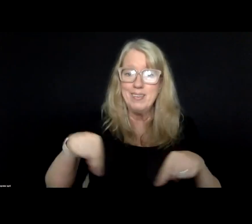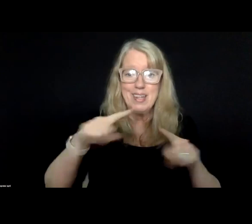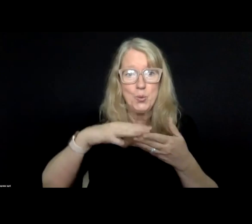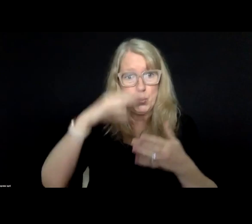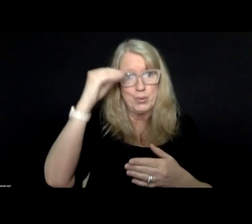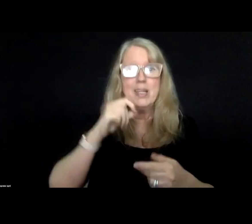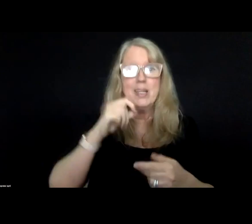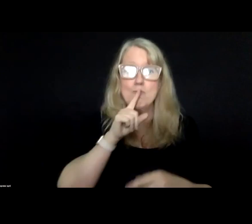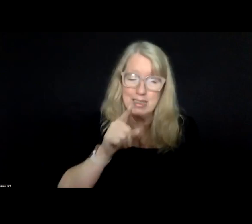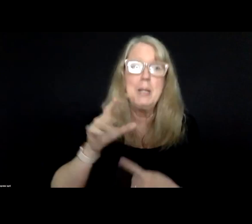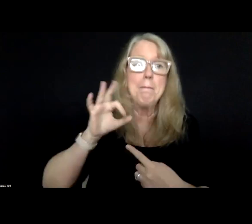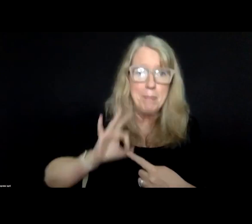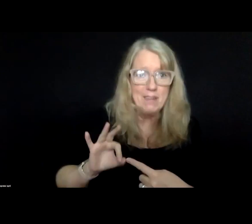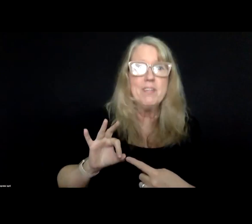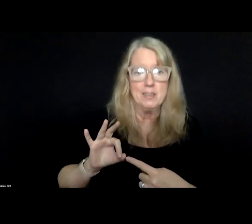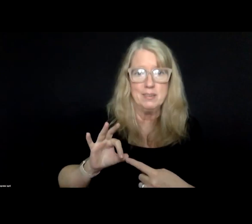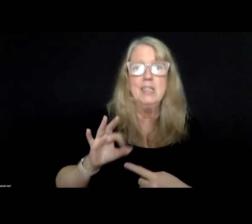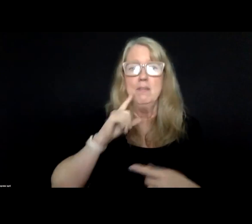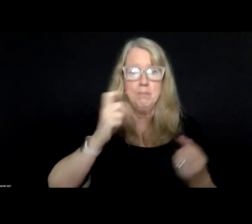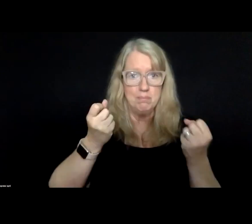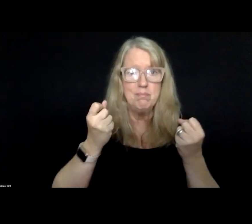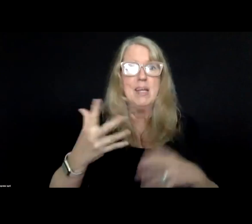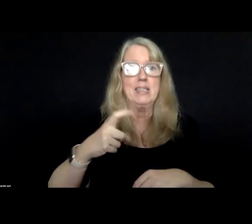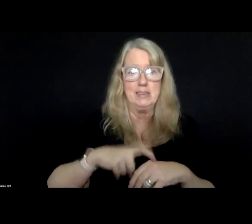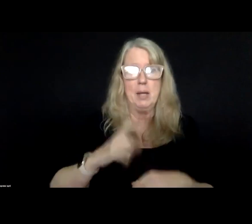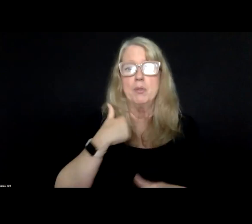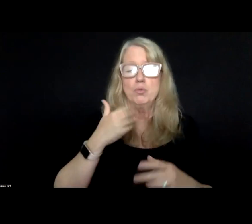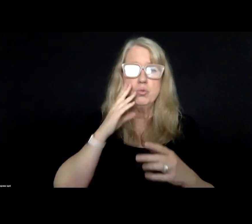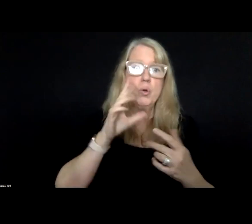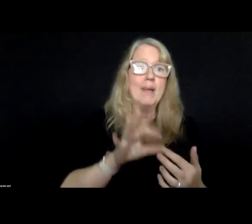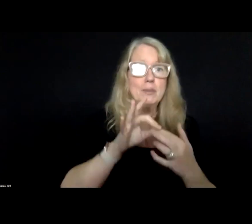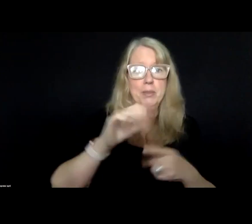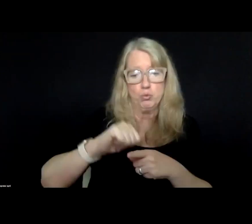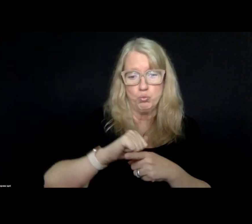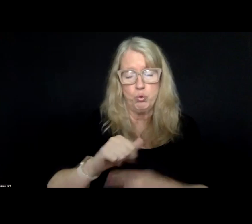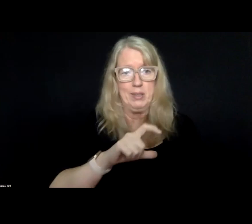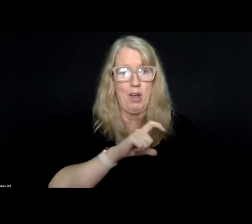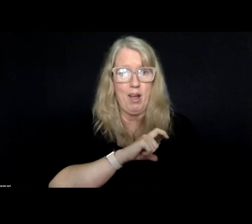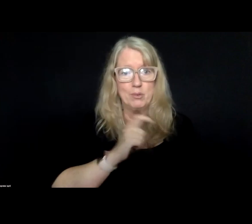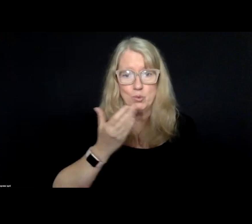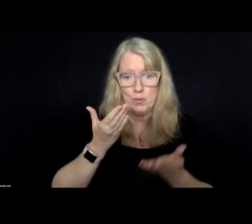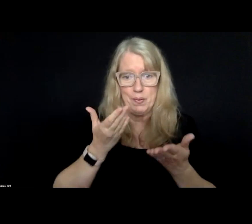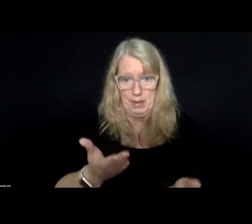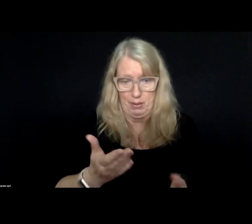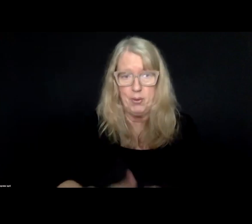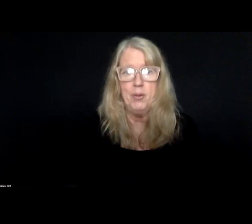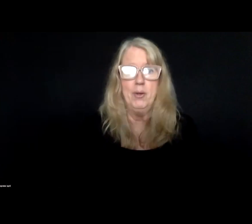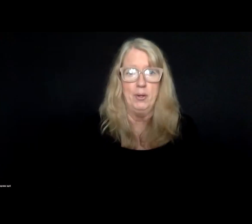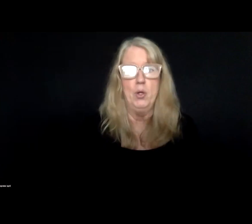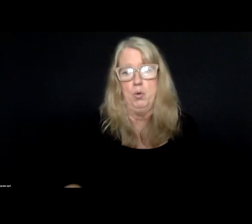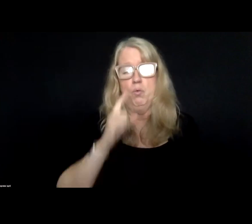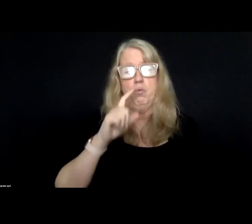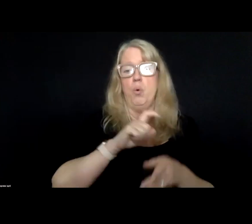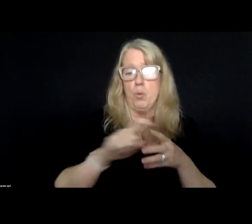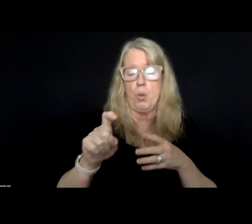is a benefit many a times to have a special trained officer on scene for those calls